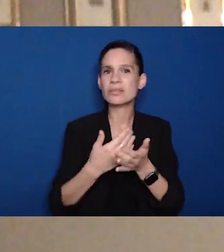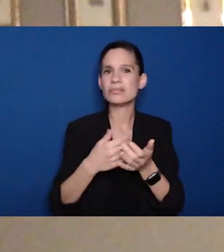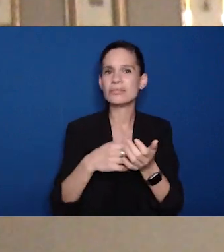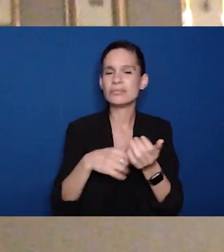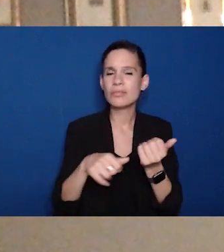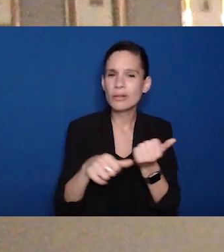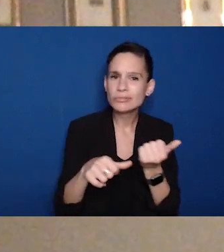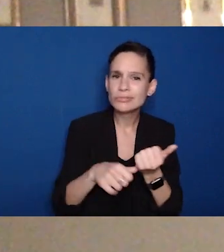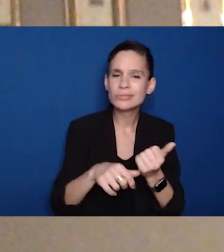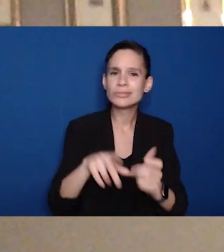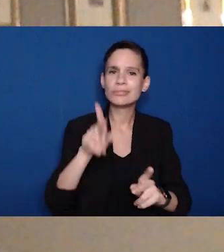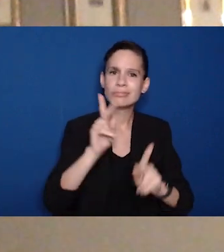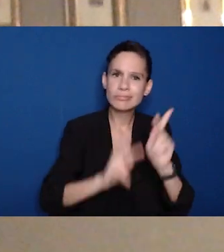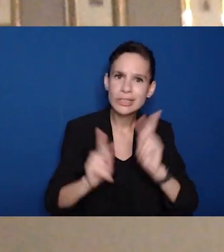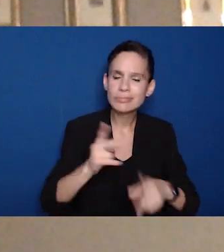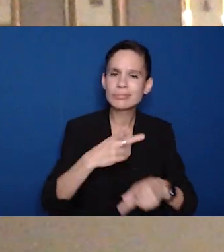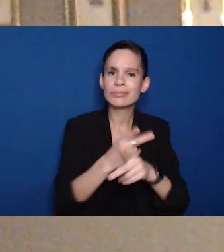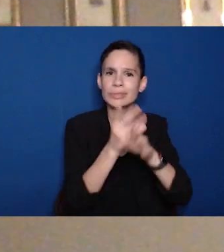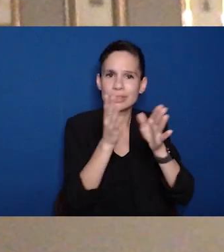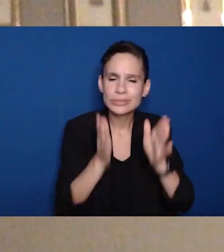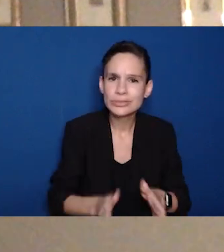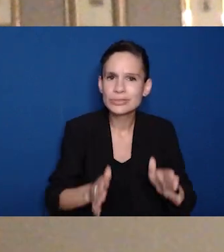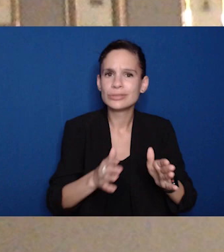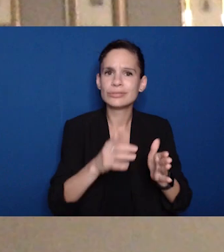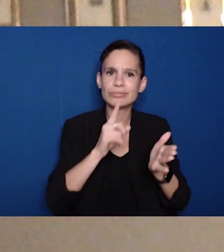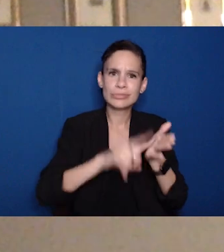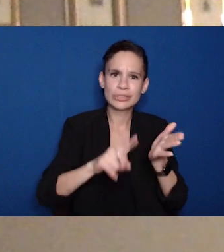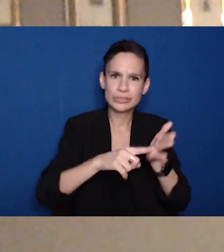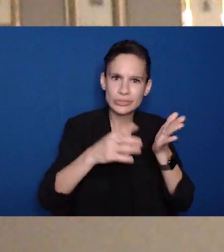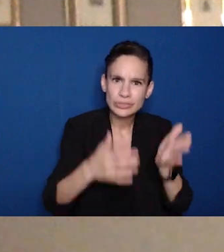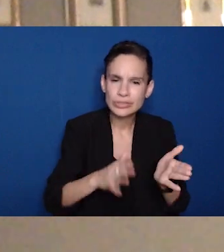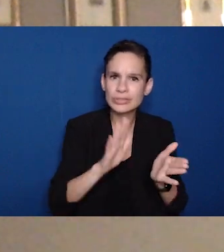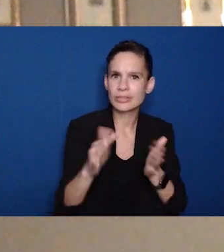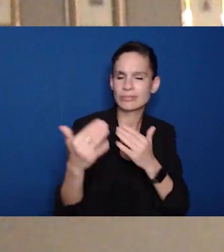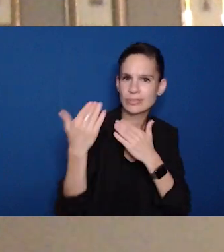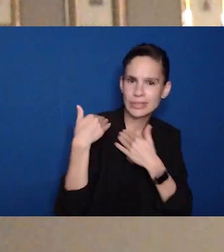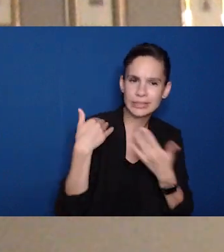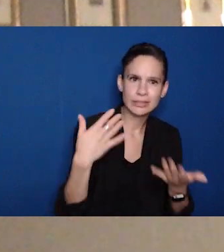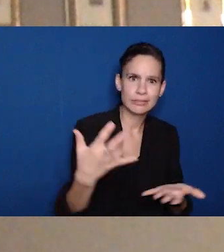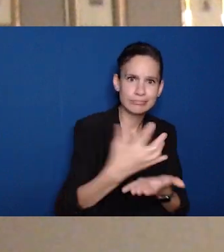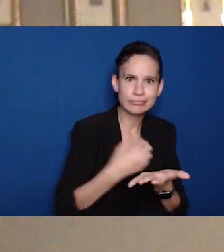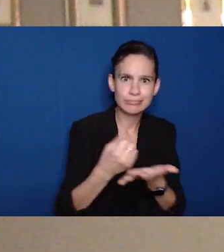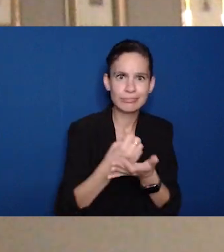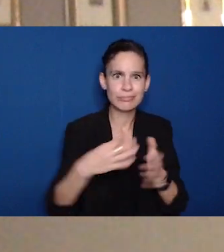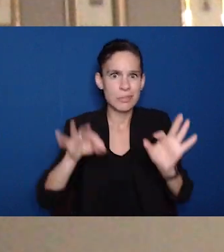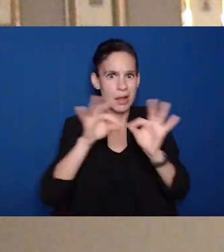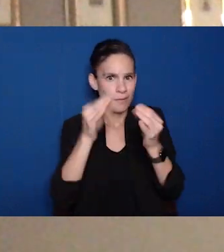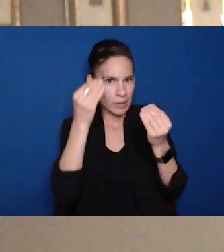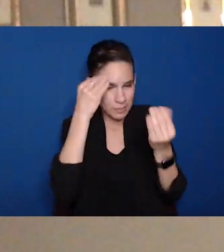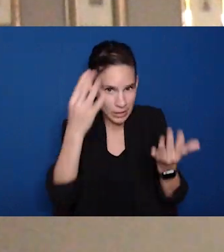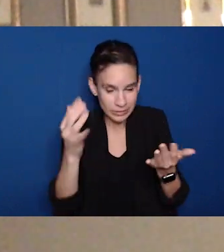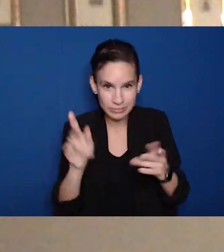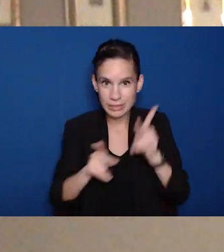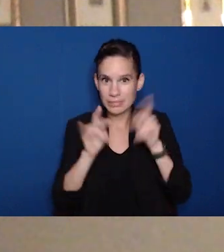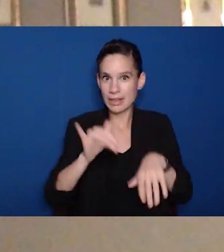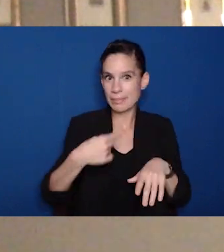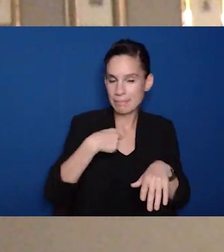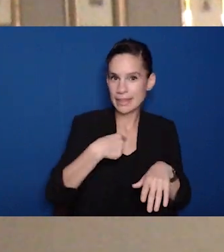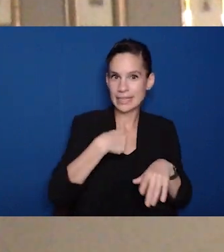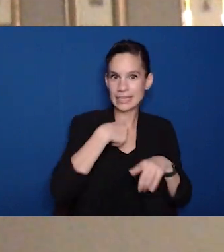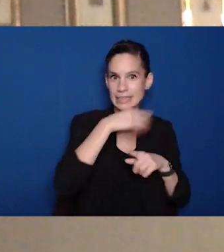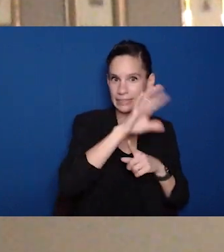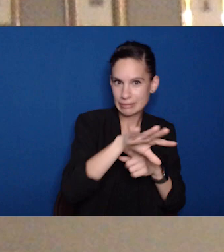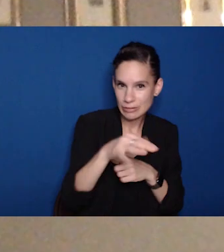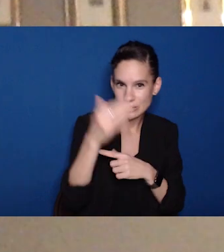all associate producers and researchers who are out there, and it's their job to make sure that people who are